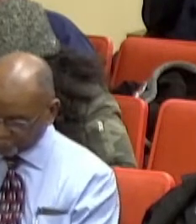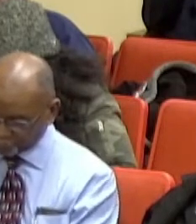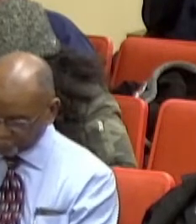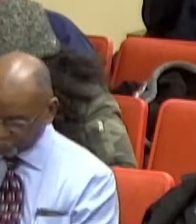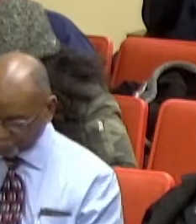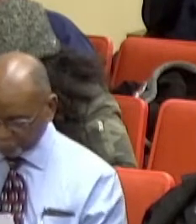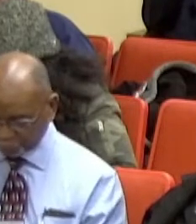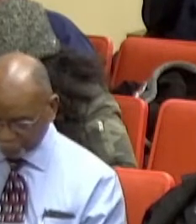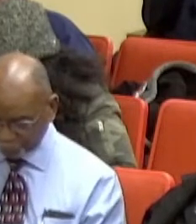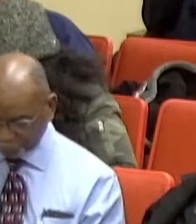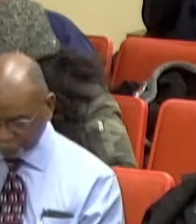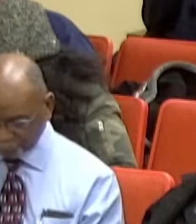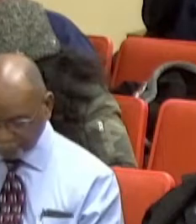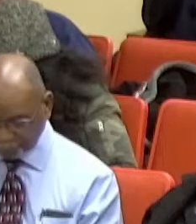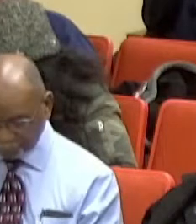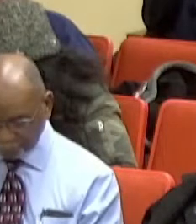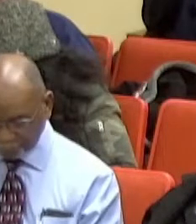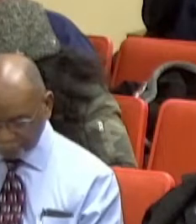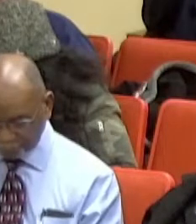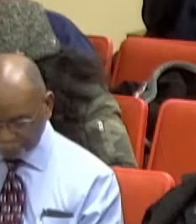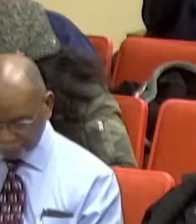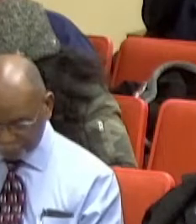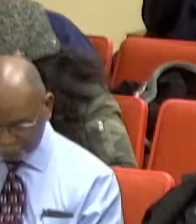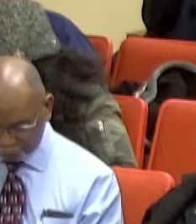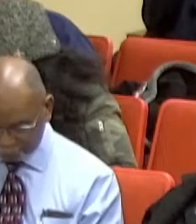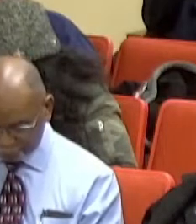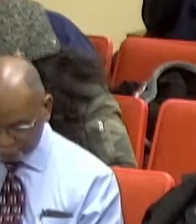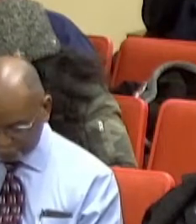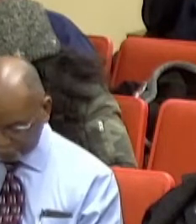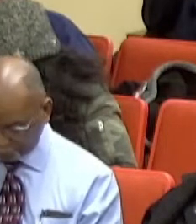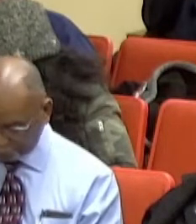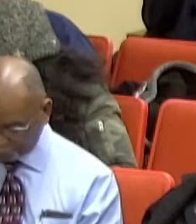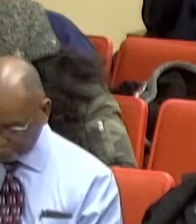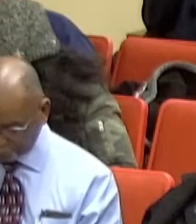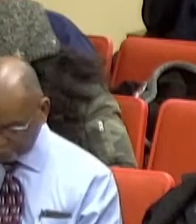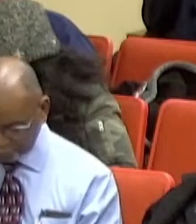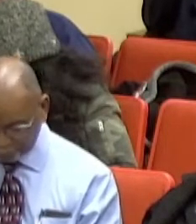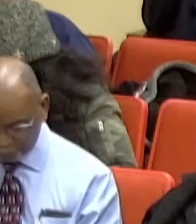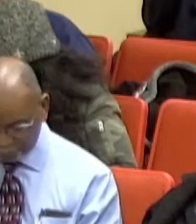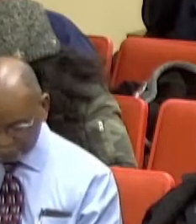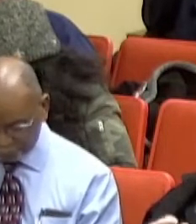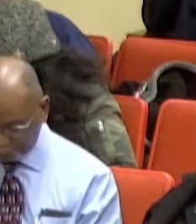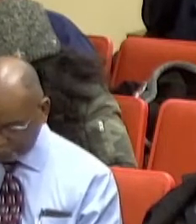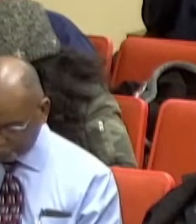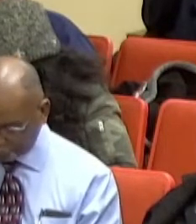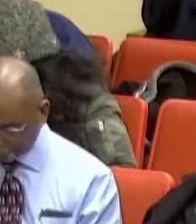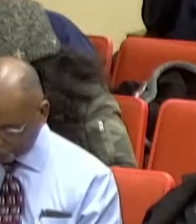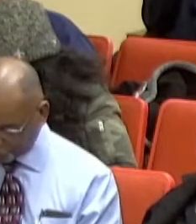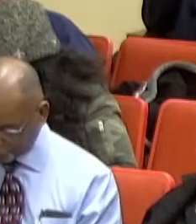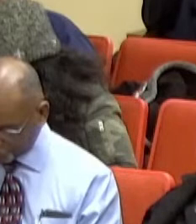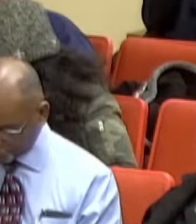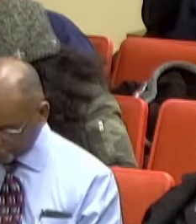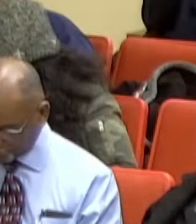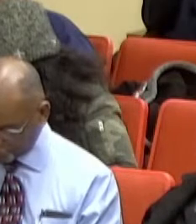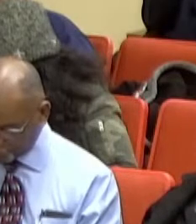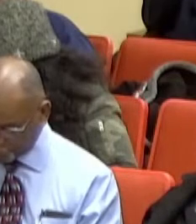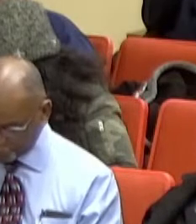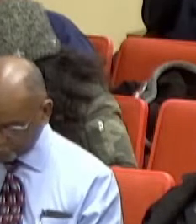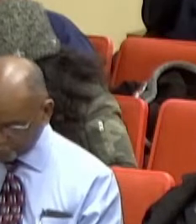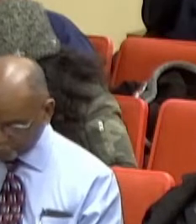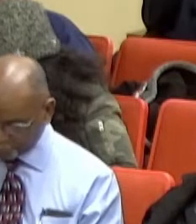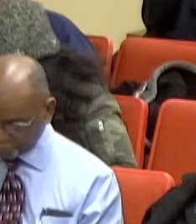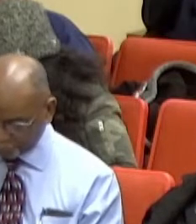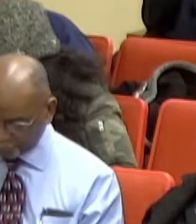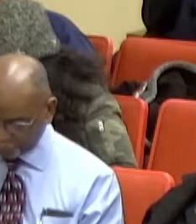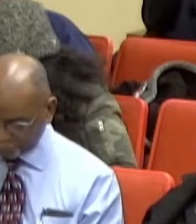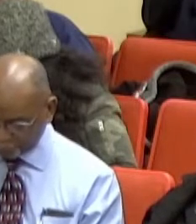guidelines are followed. So what happens in that process? Any kind of construction, whether it's R4 or C5. You're going to have to go to TDEC,